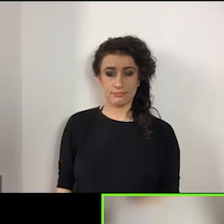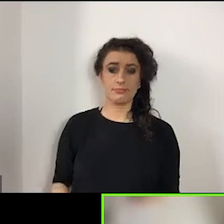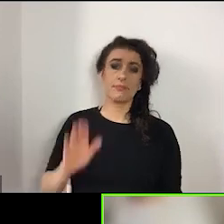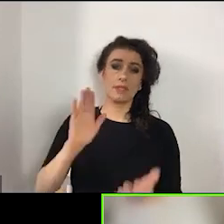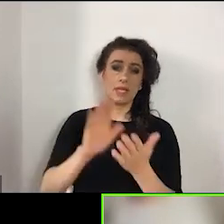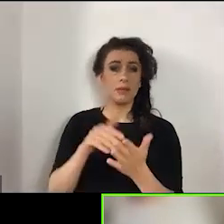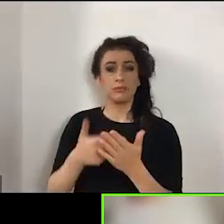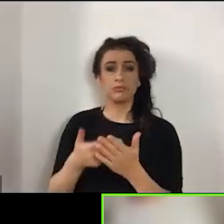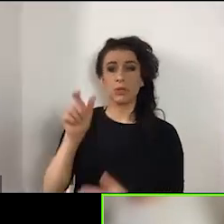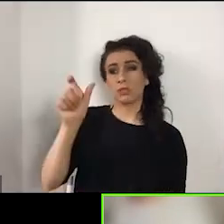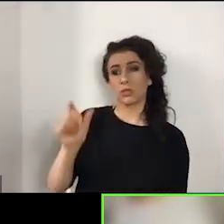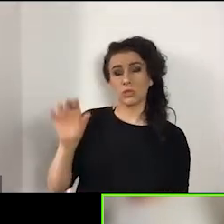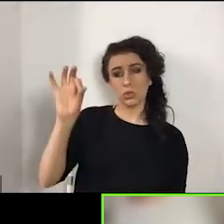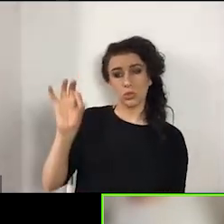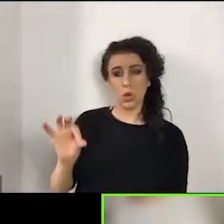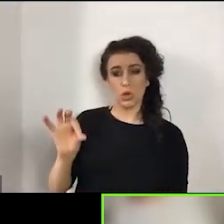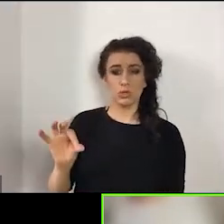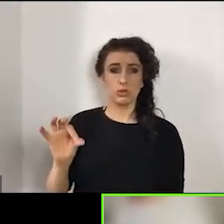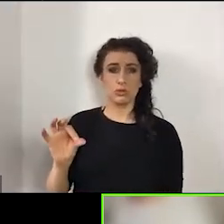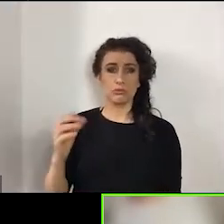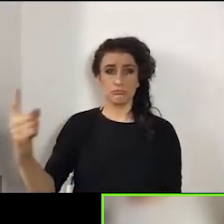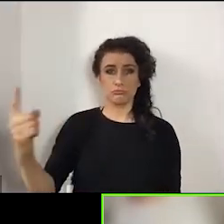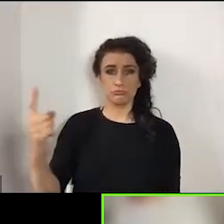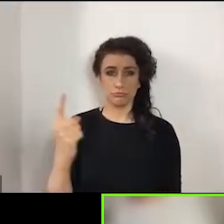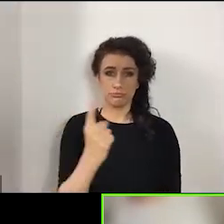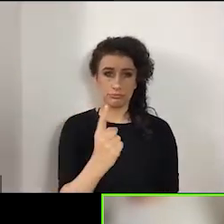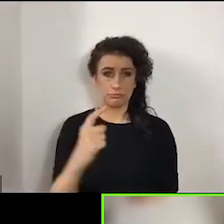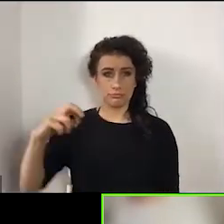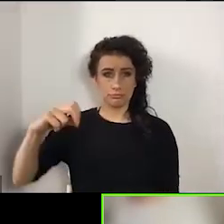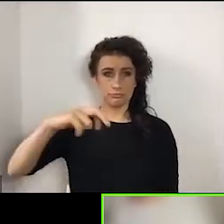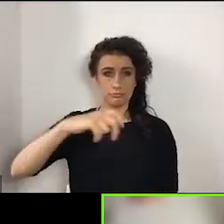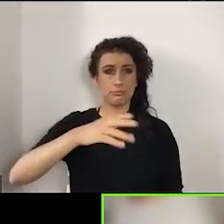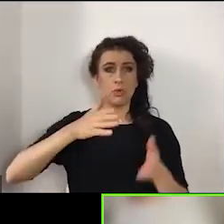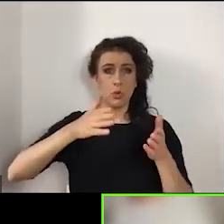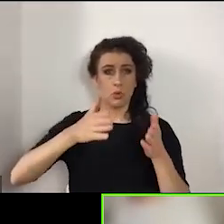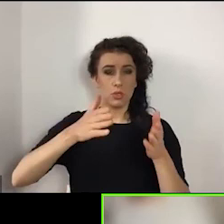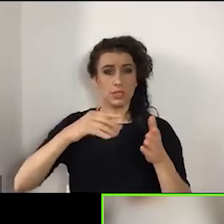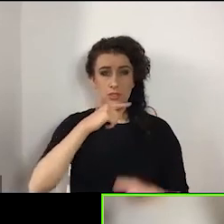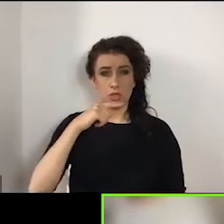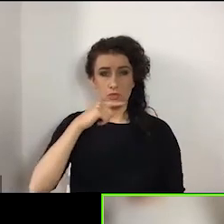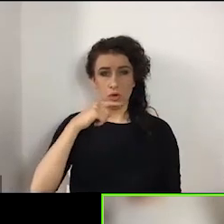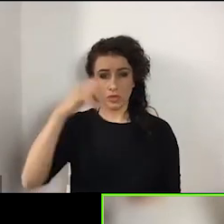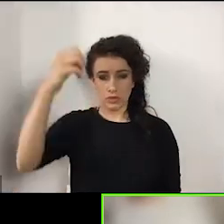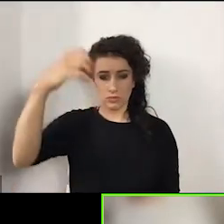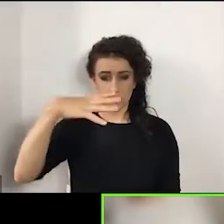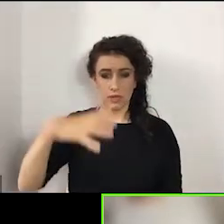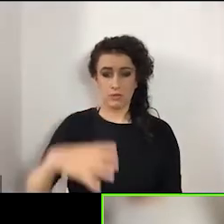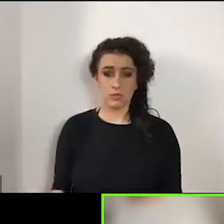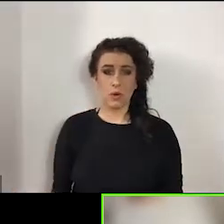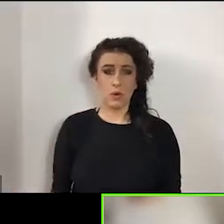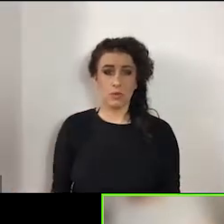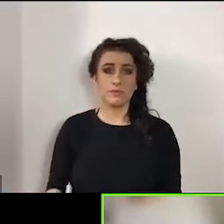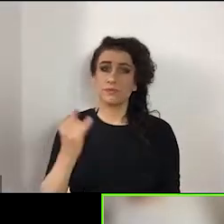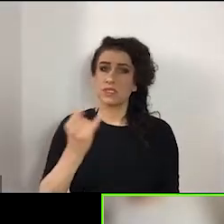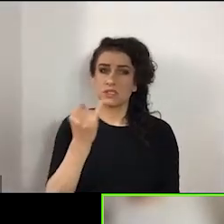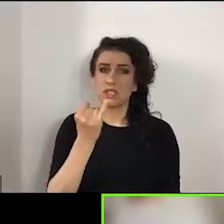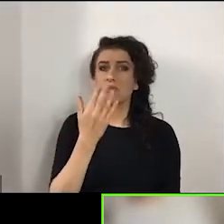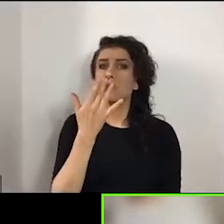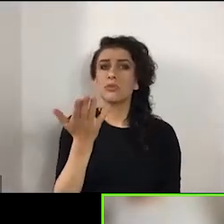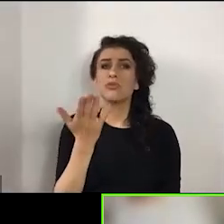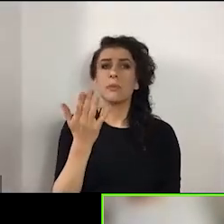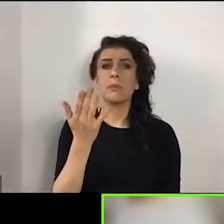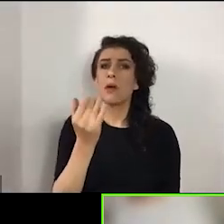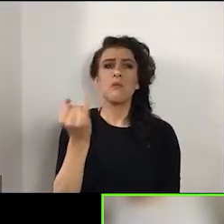light on red, or well, the traffic light on red, then you say, it was a woman. You know, you didn't see it, but you are